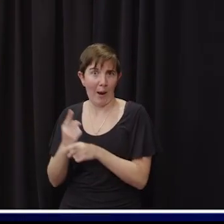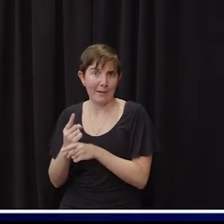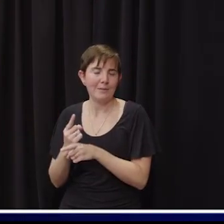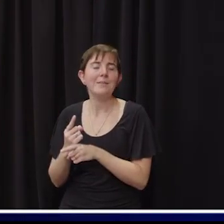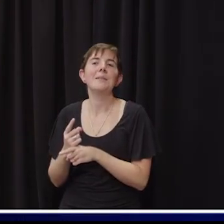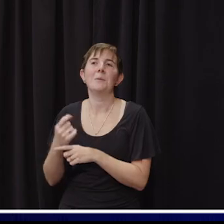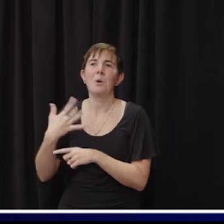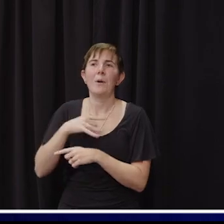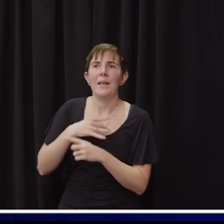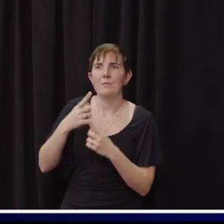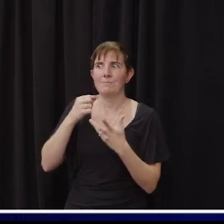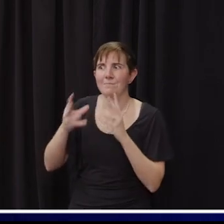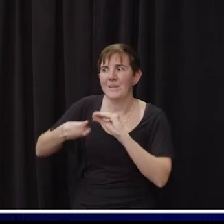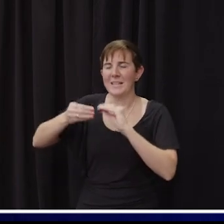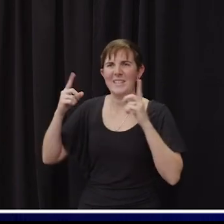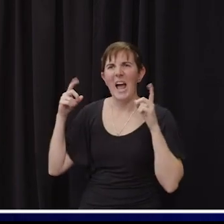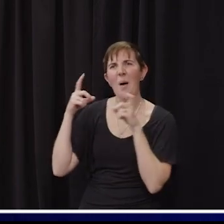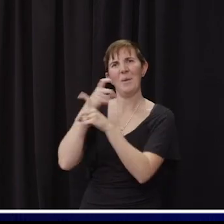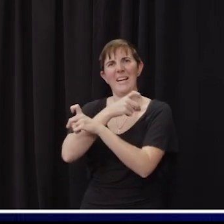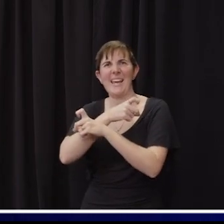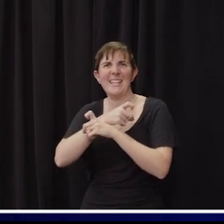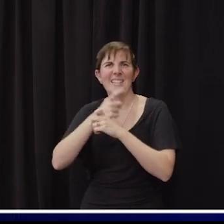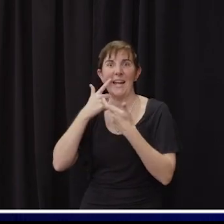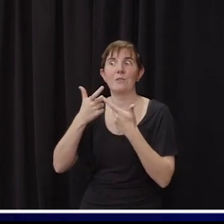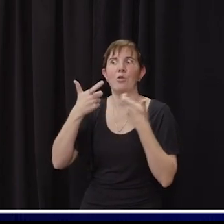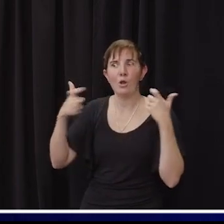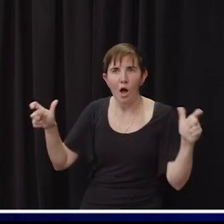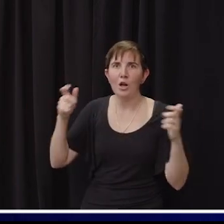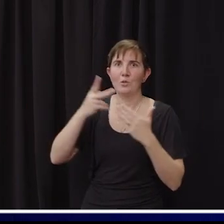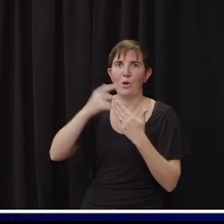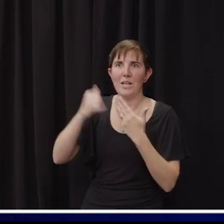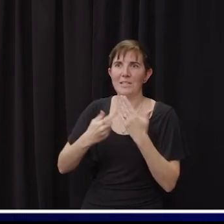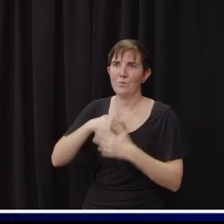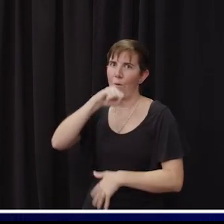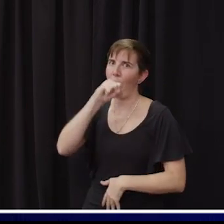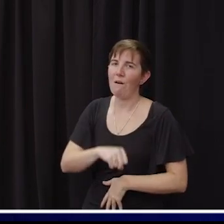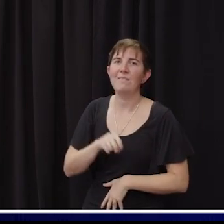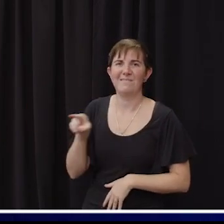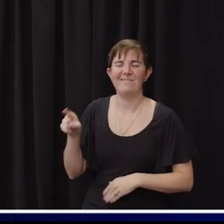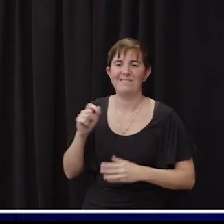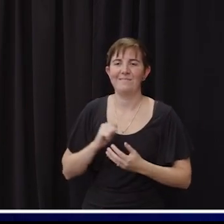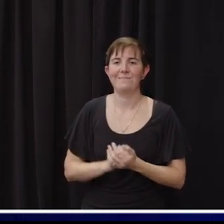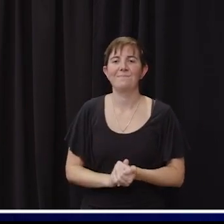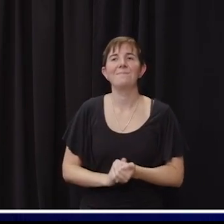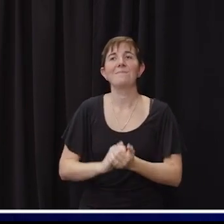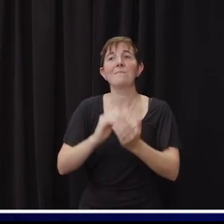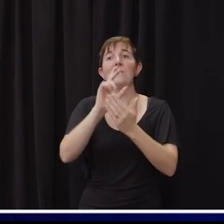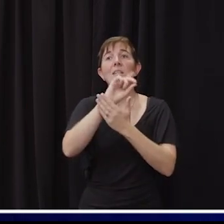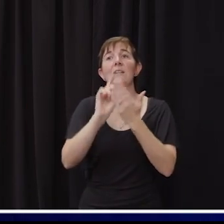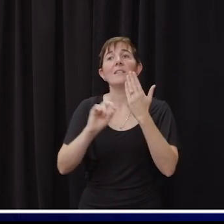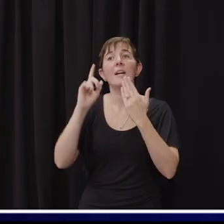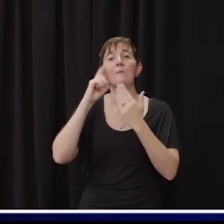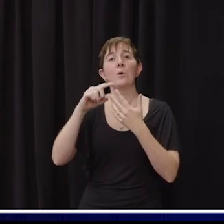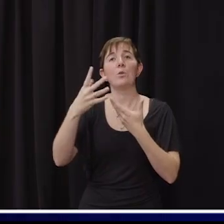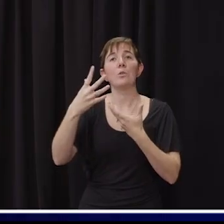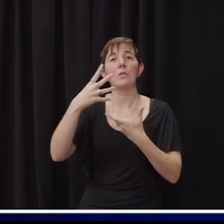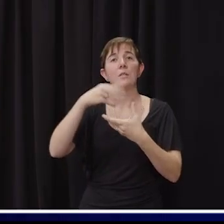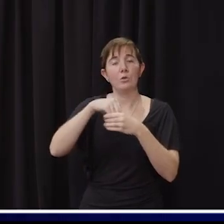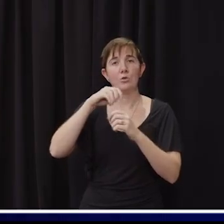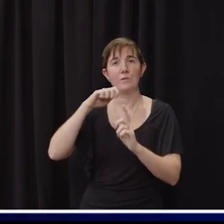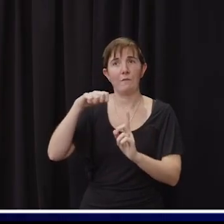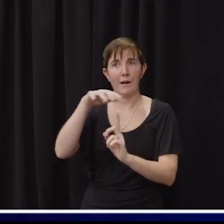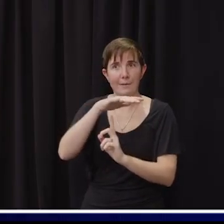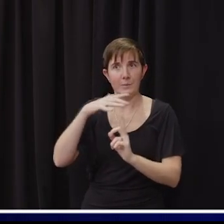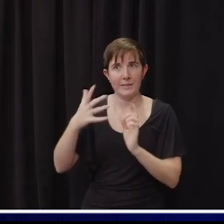do complicated and large projects. Okay, designing for inclusive environments.